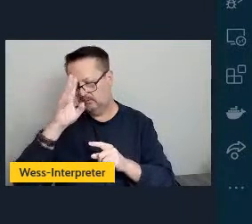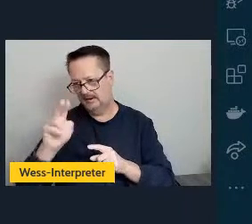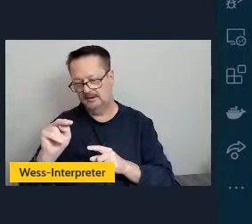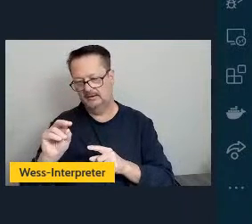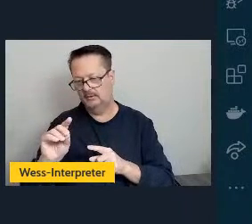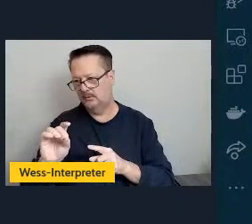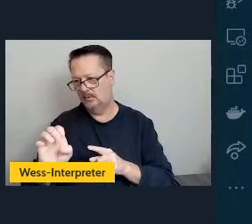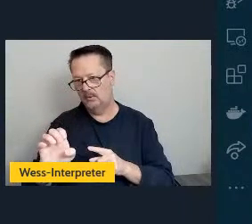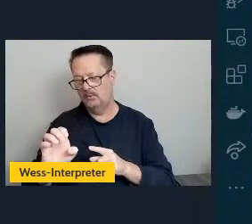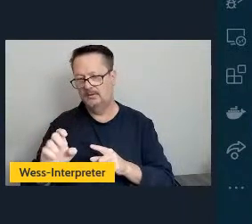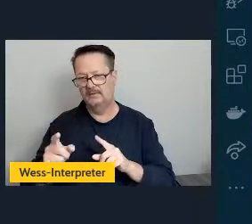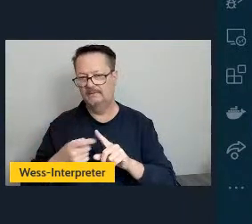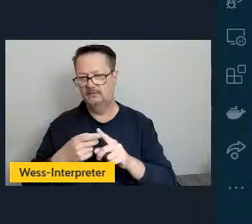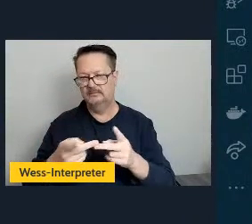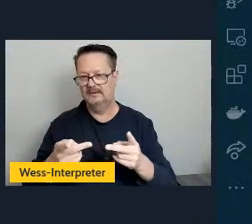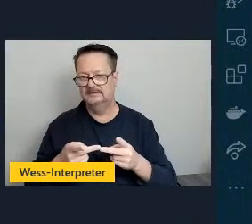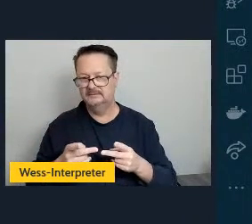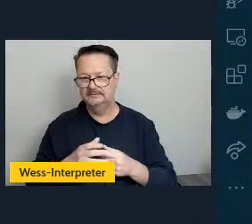place.